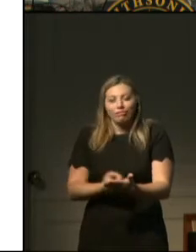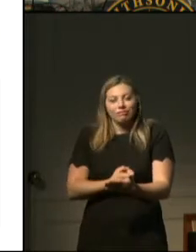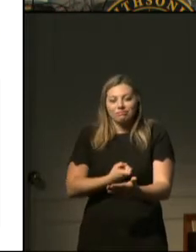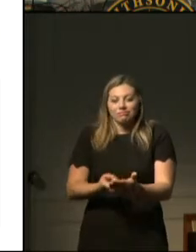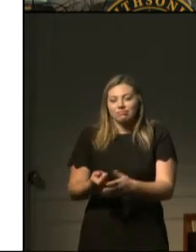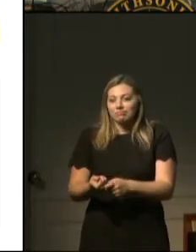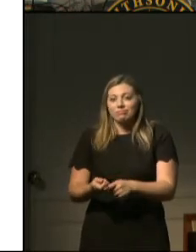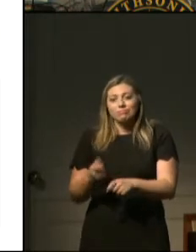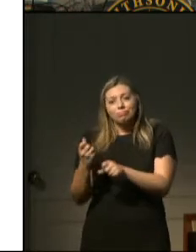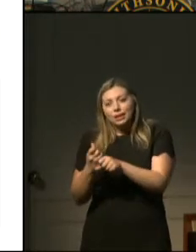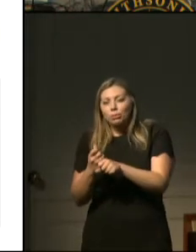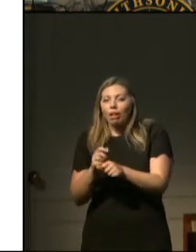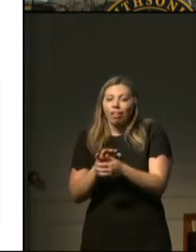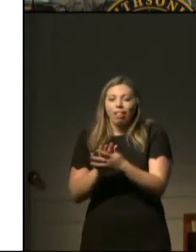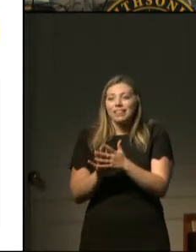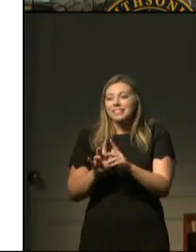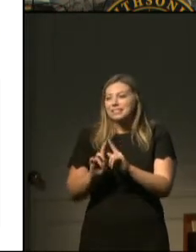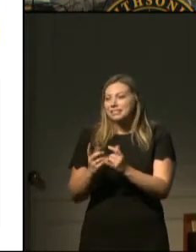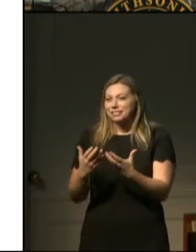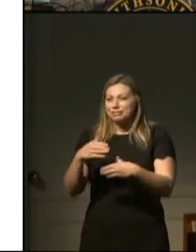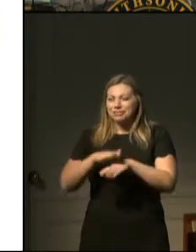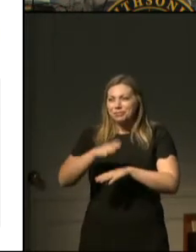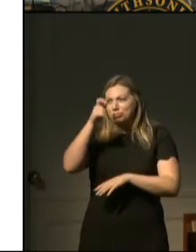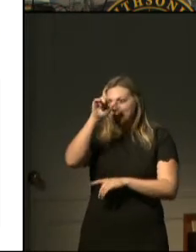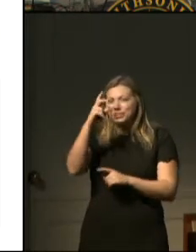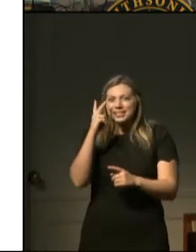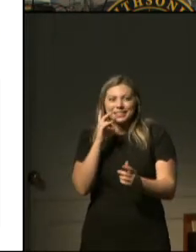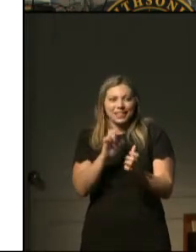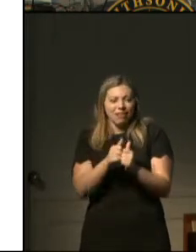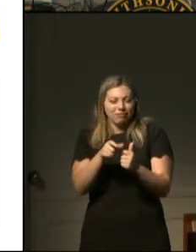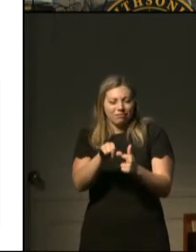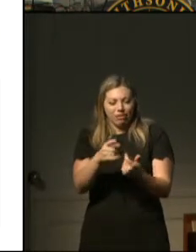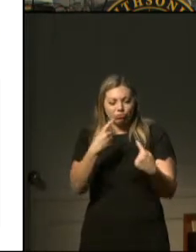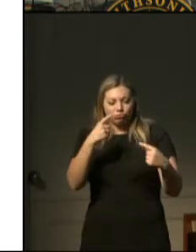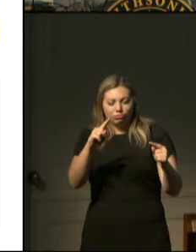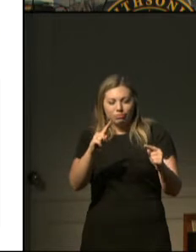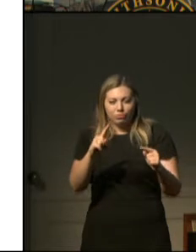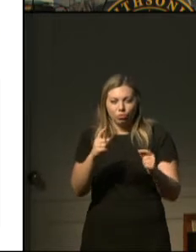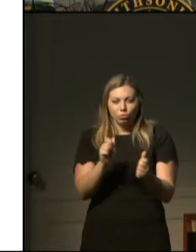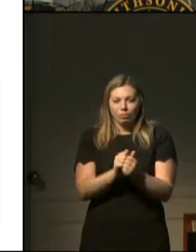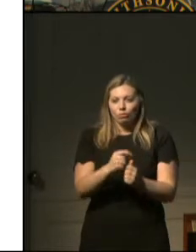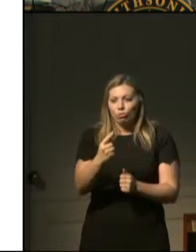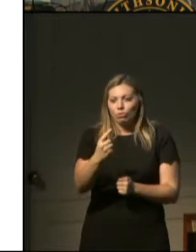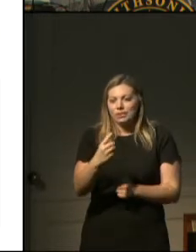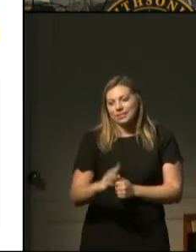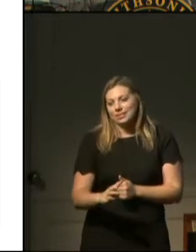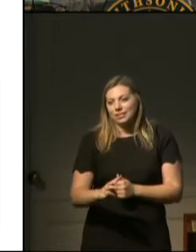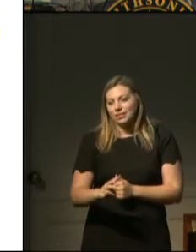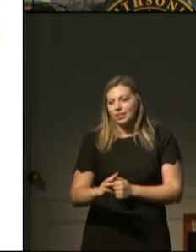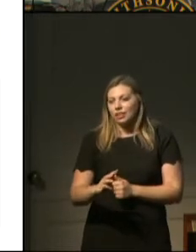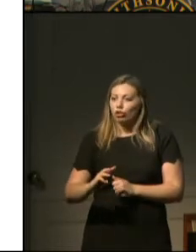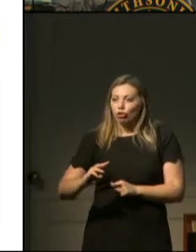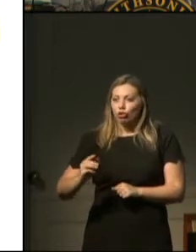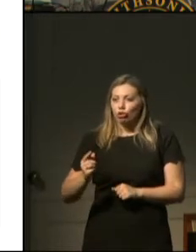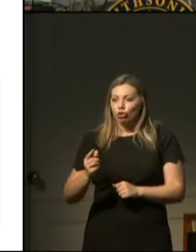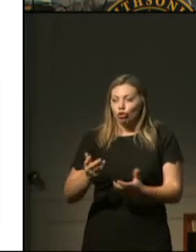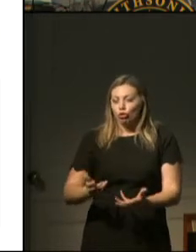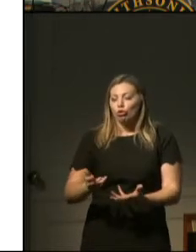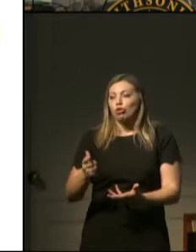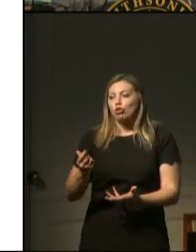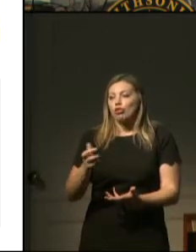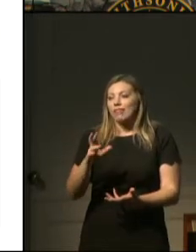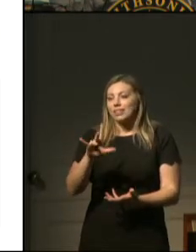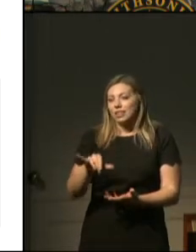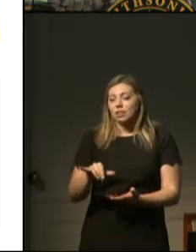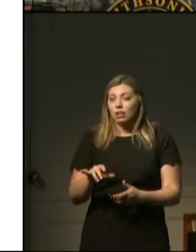golf and baseball bats and stuff like that and see how that would interact with 1/6 gravity. That's really cool,